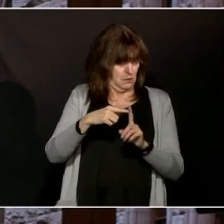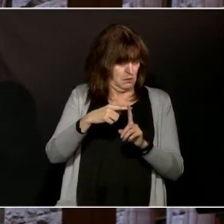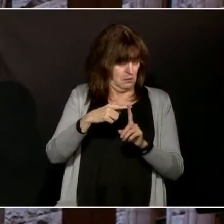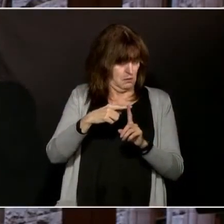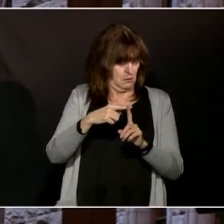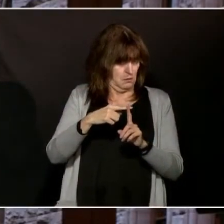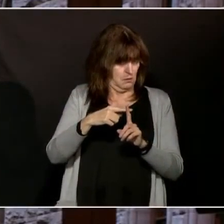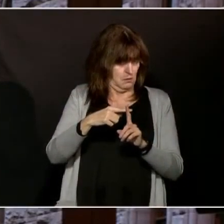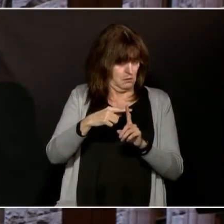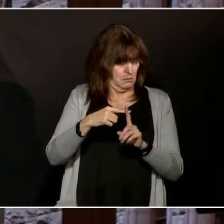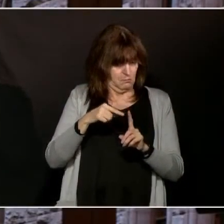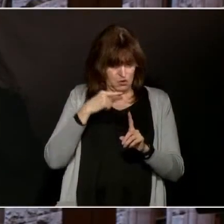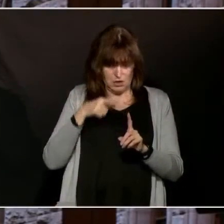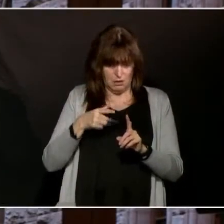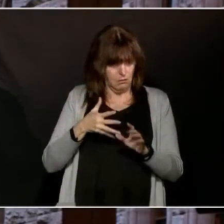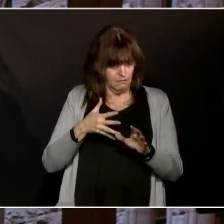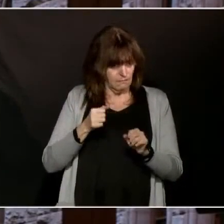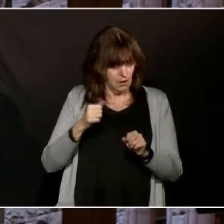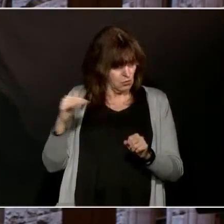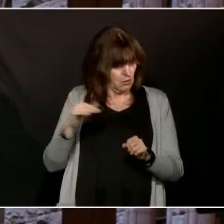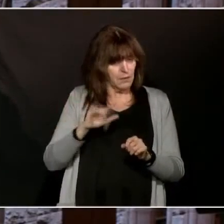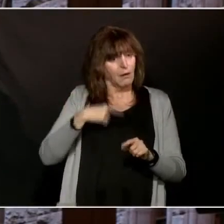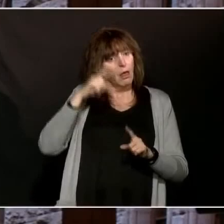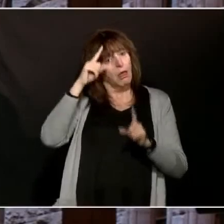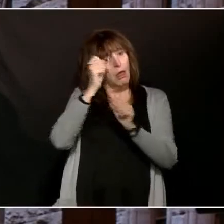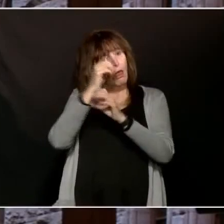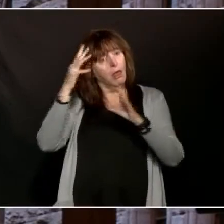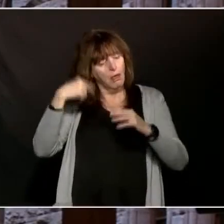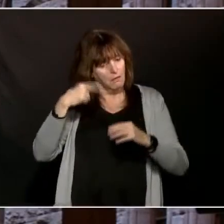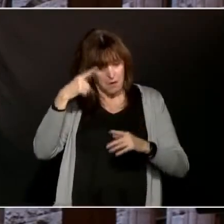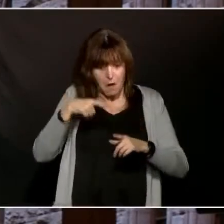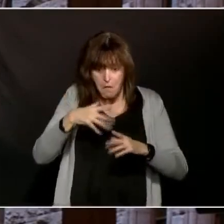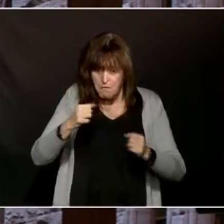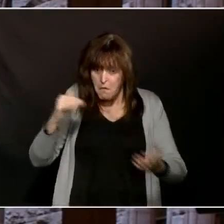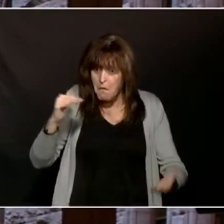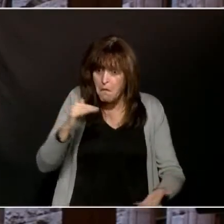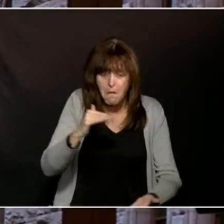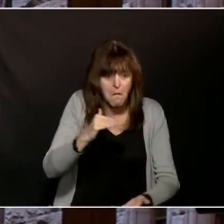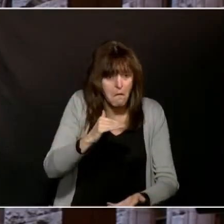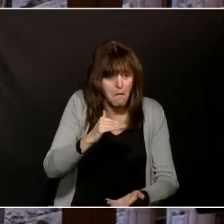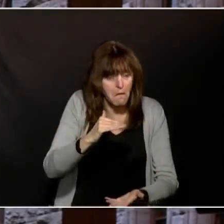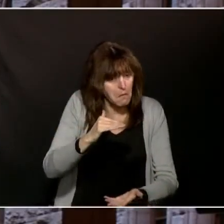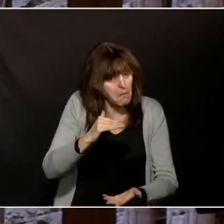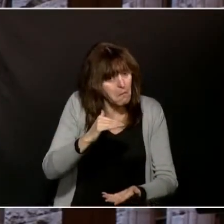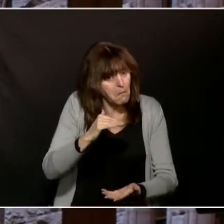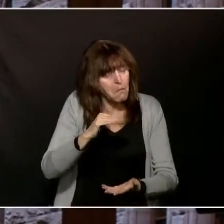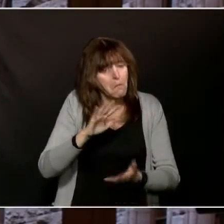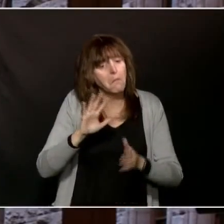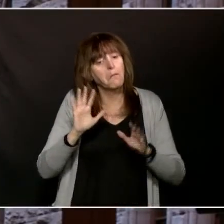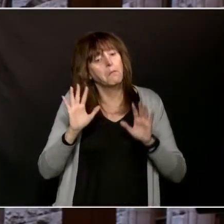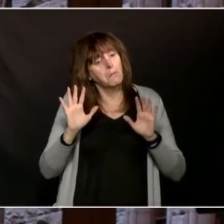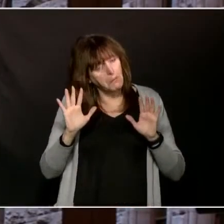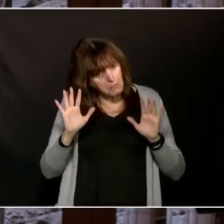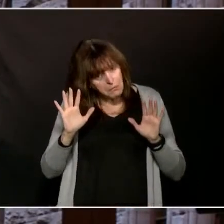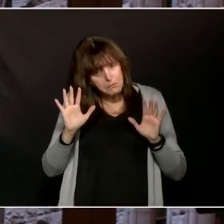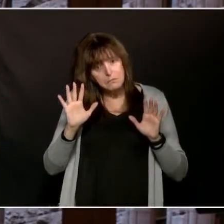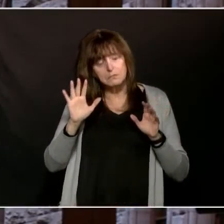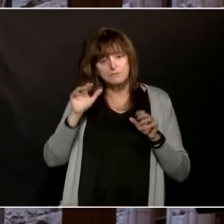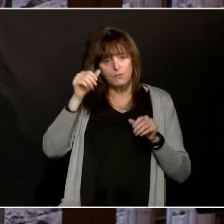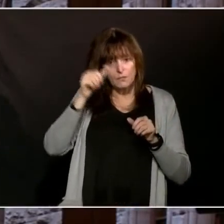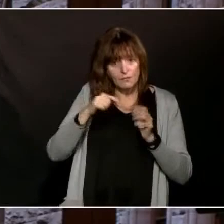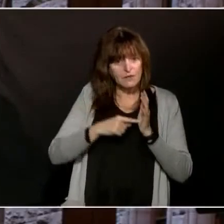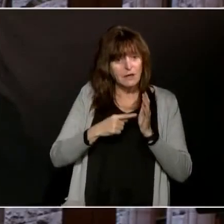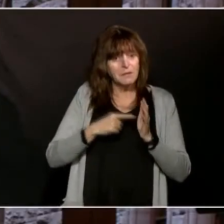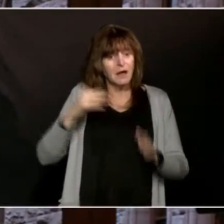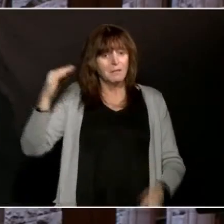but we're not out of there because it tends to come down in little plateaus. It never goes on a straight line down. So we're going to watch that. So